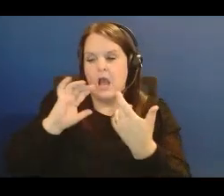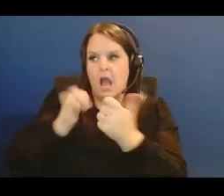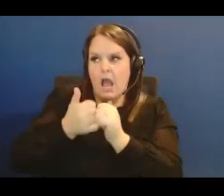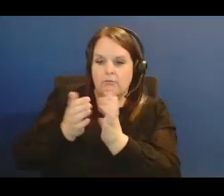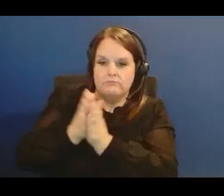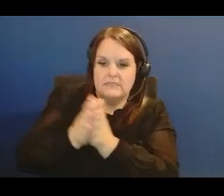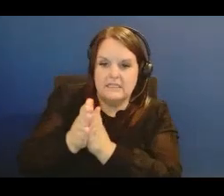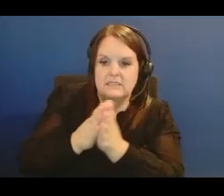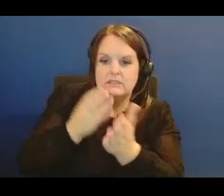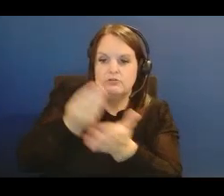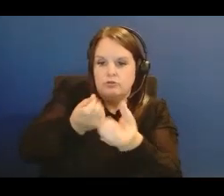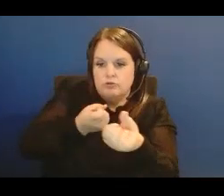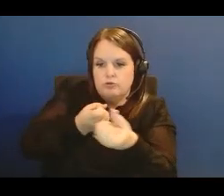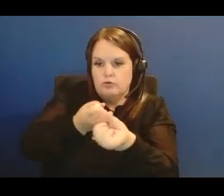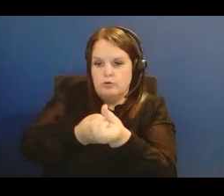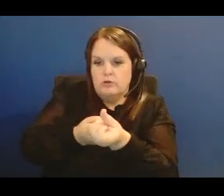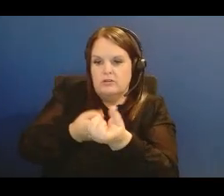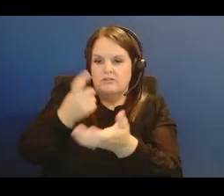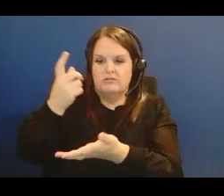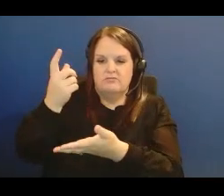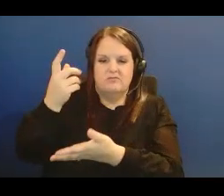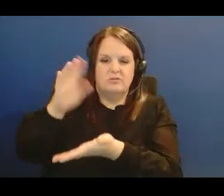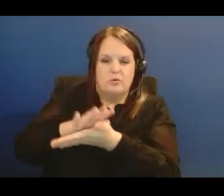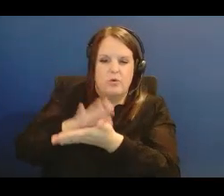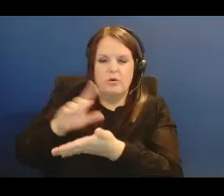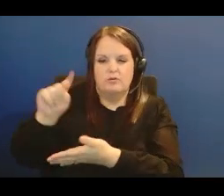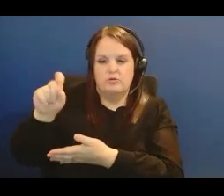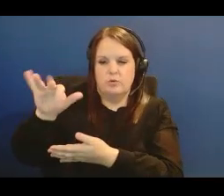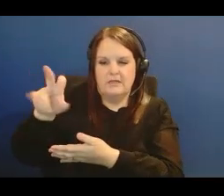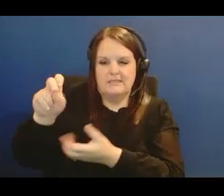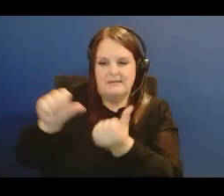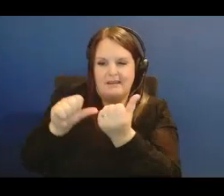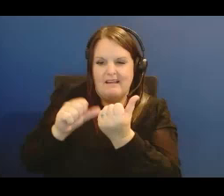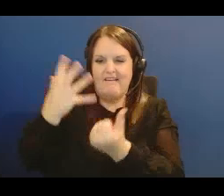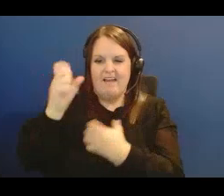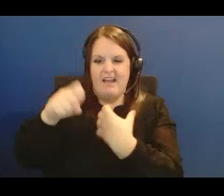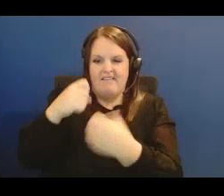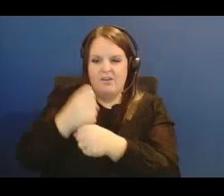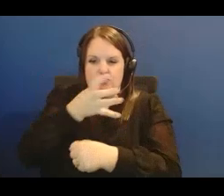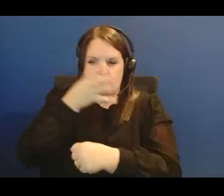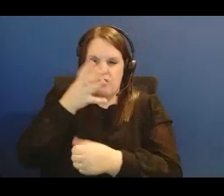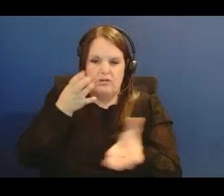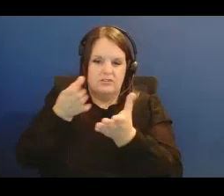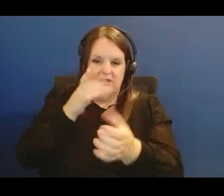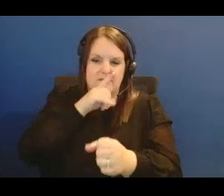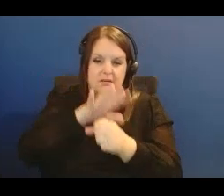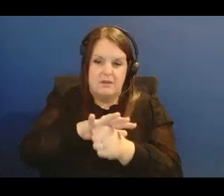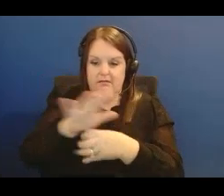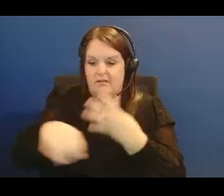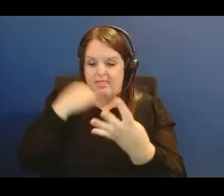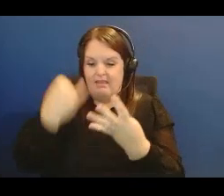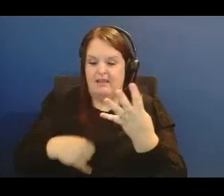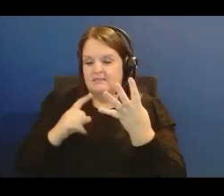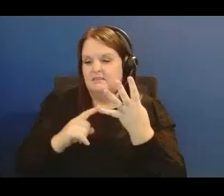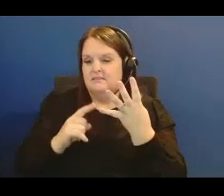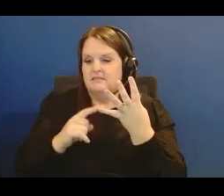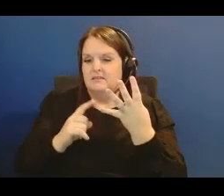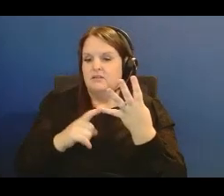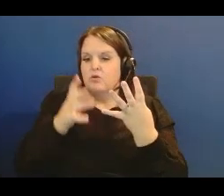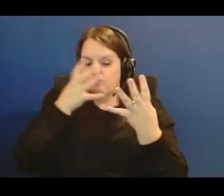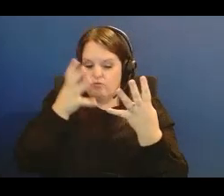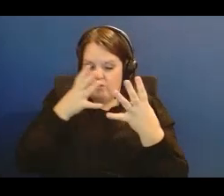tuition aid, and rural residency programs with a 5-year rural service commitment. And then finally, rural